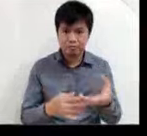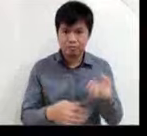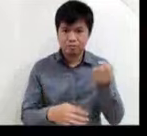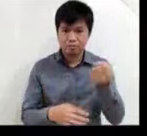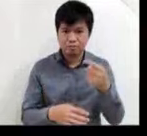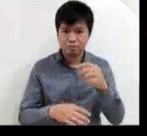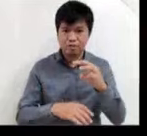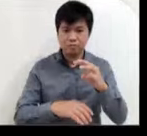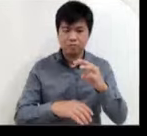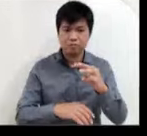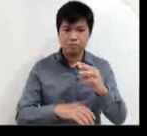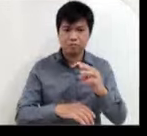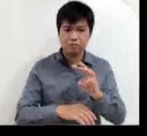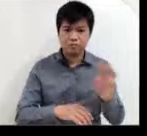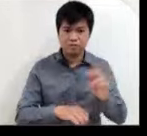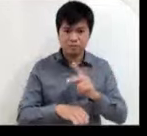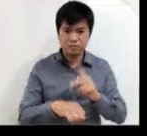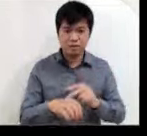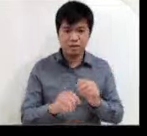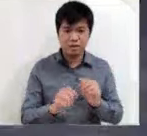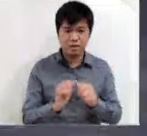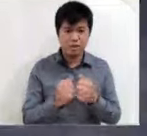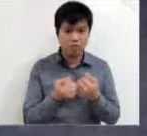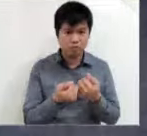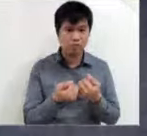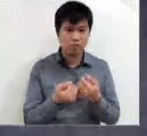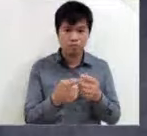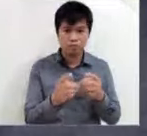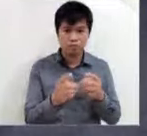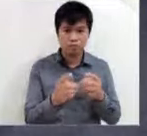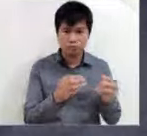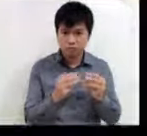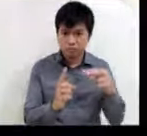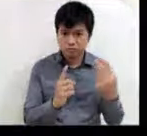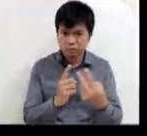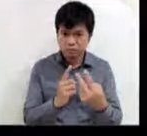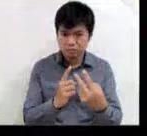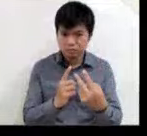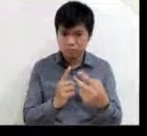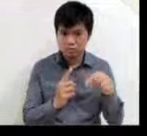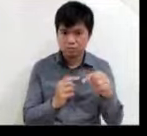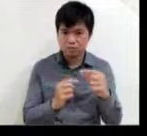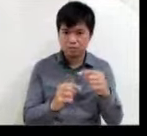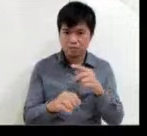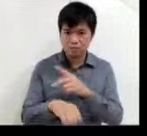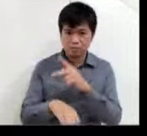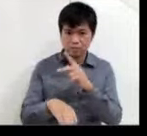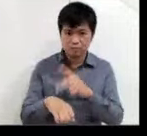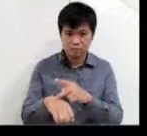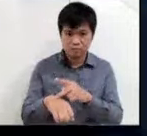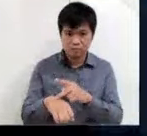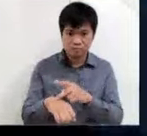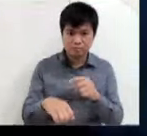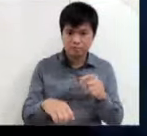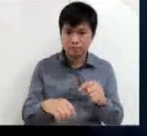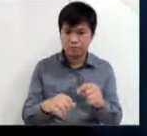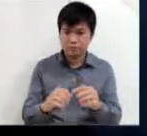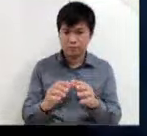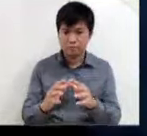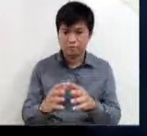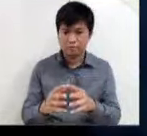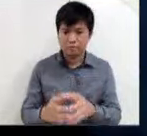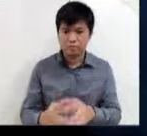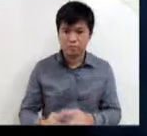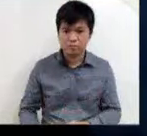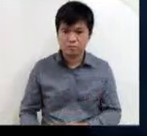manage perceptions that the U.S. is just using the Philippines as sort of like a forward base?